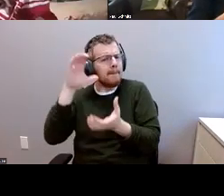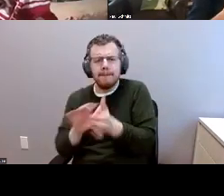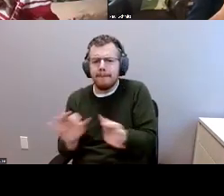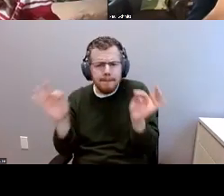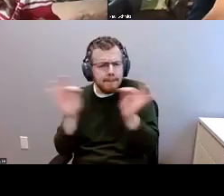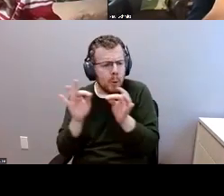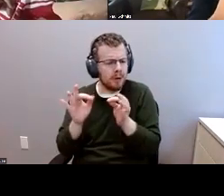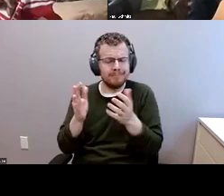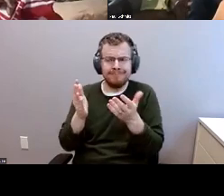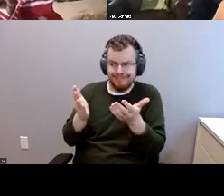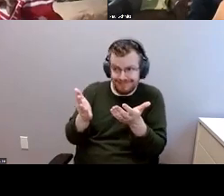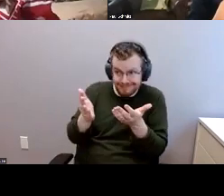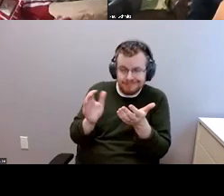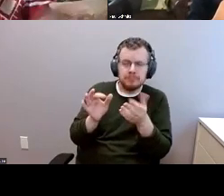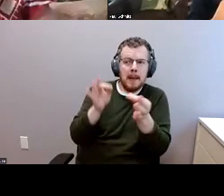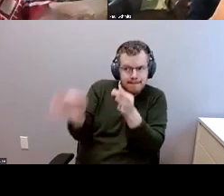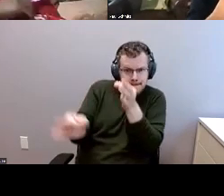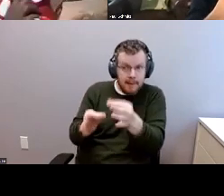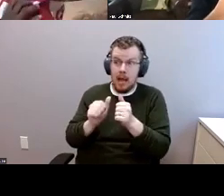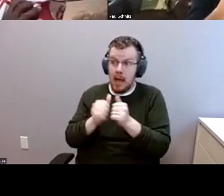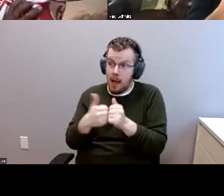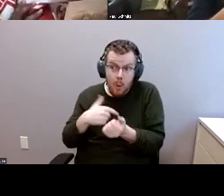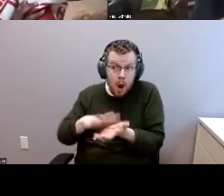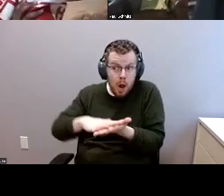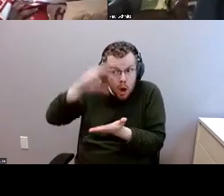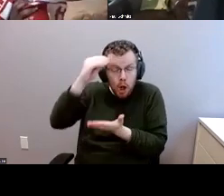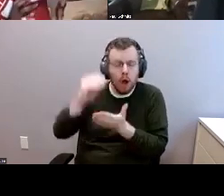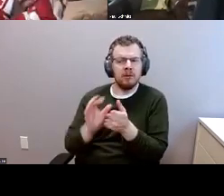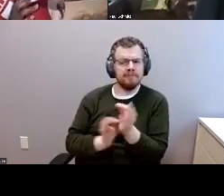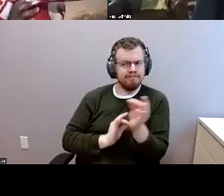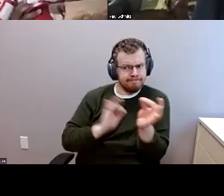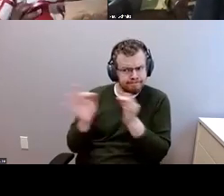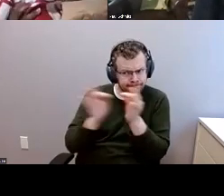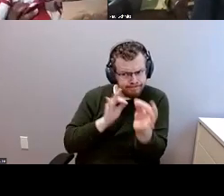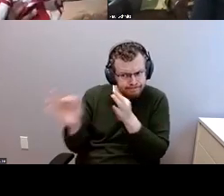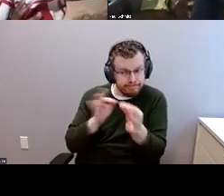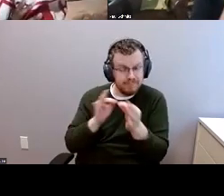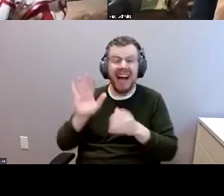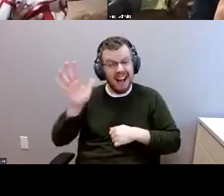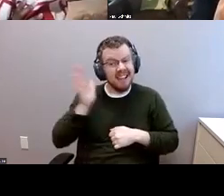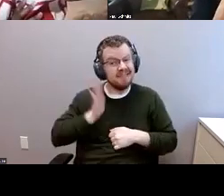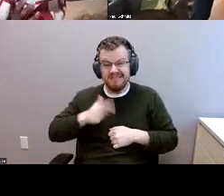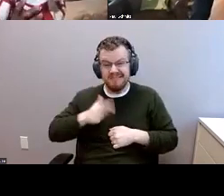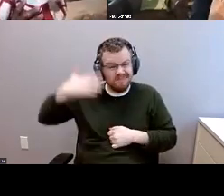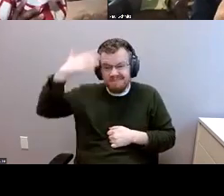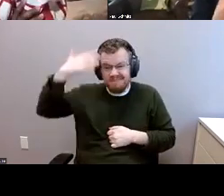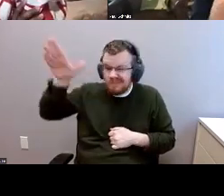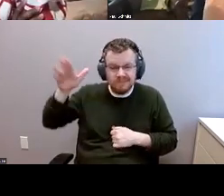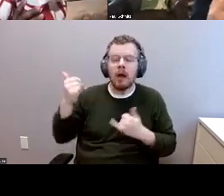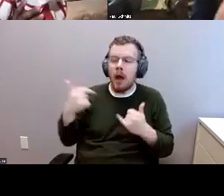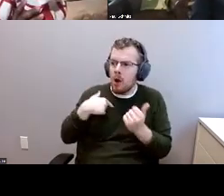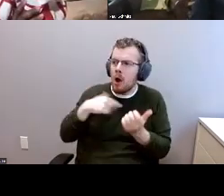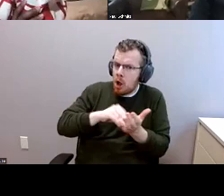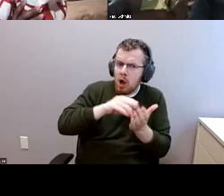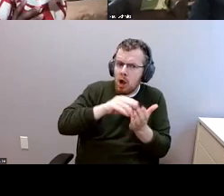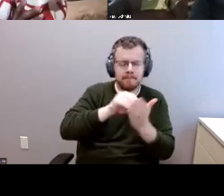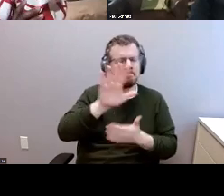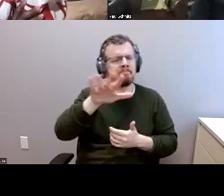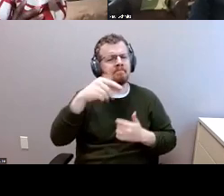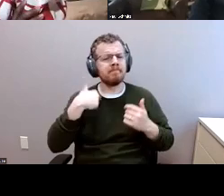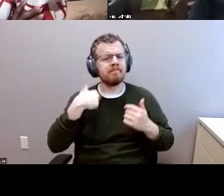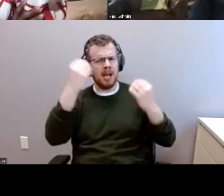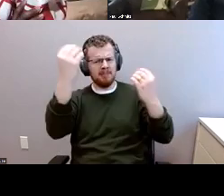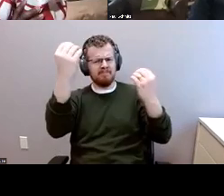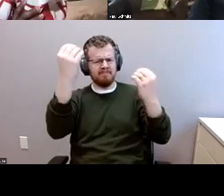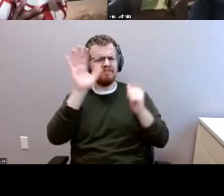it's important. This is how I learned that. And like when I started, I didn't know that. And what one of the things that made me think about as I was reflecting on this